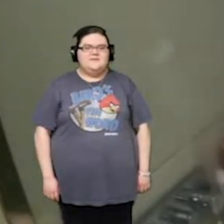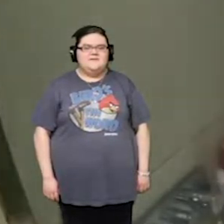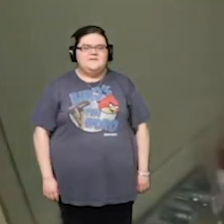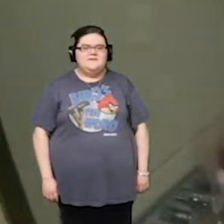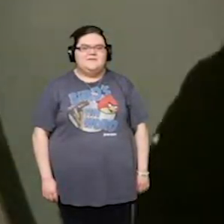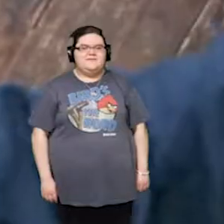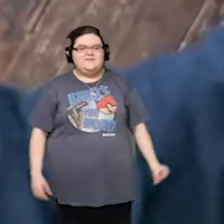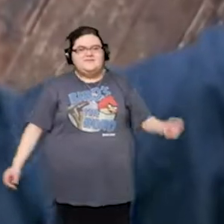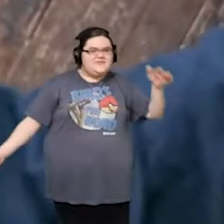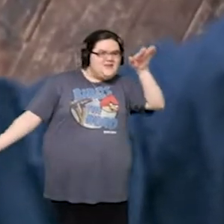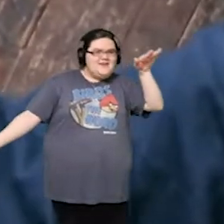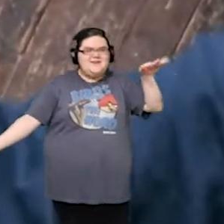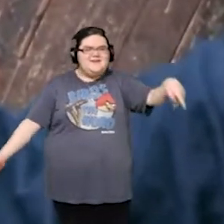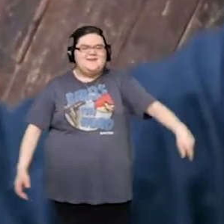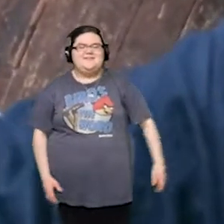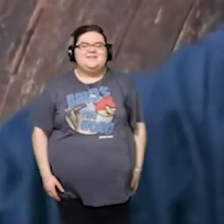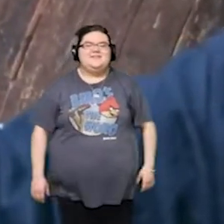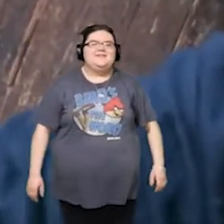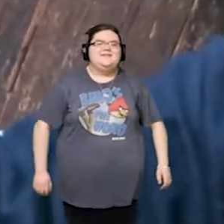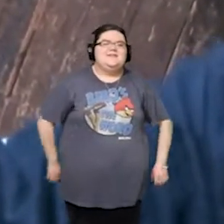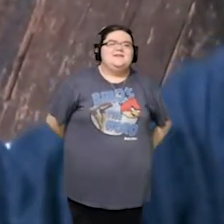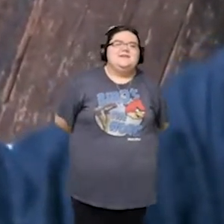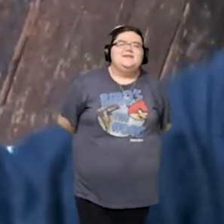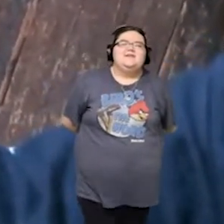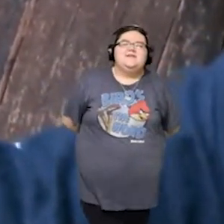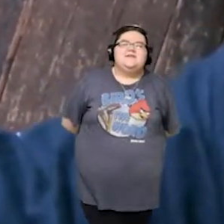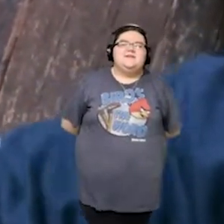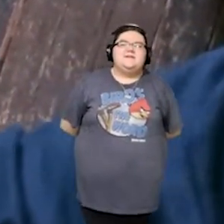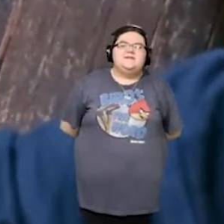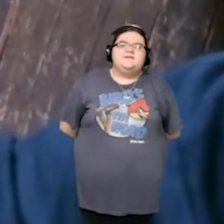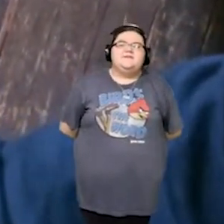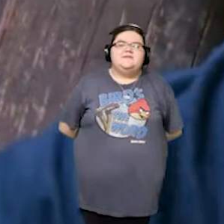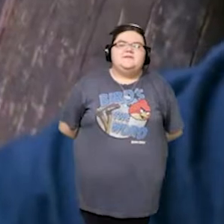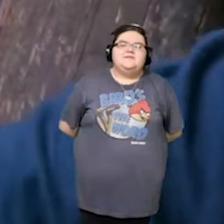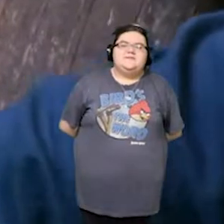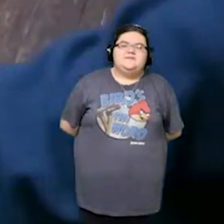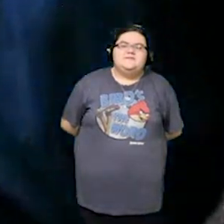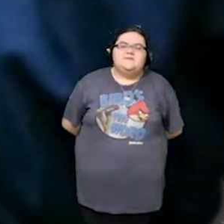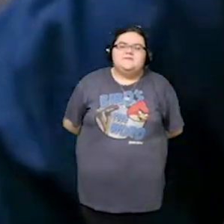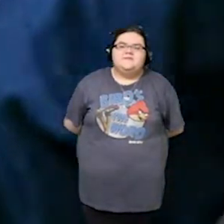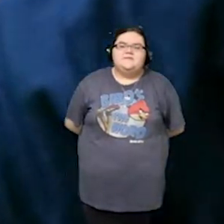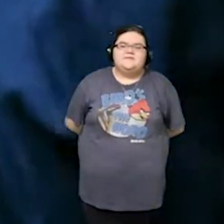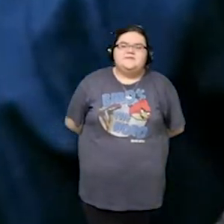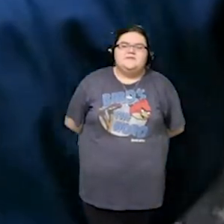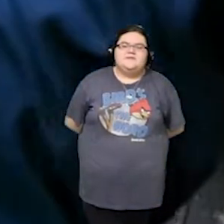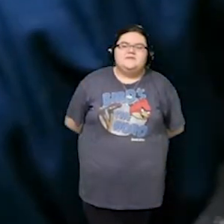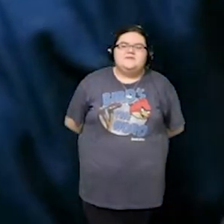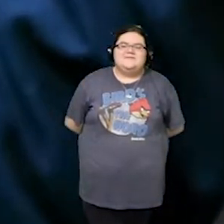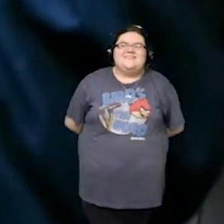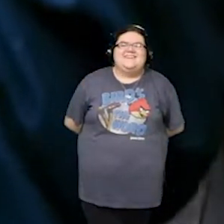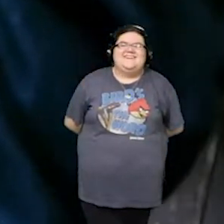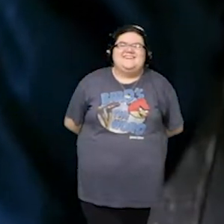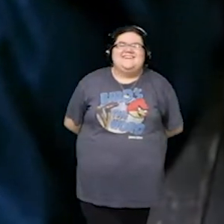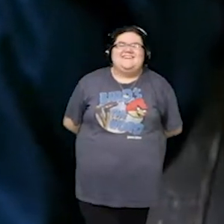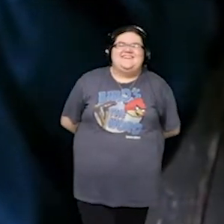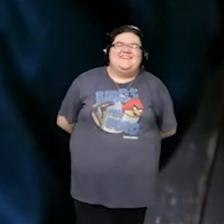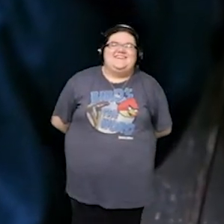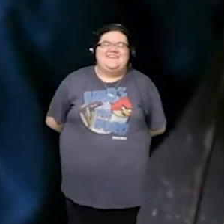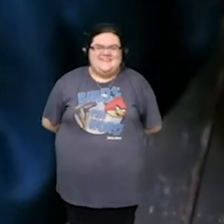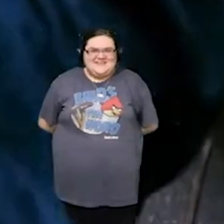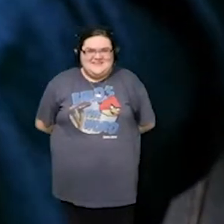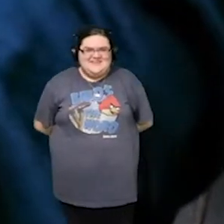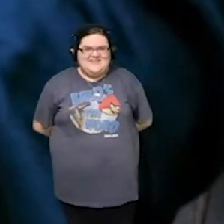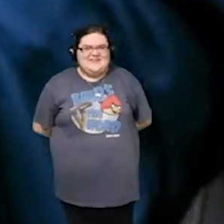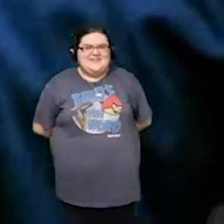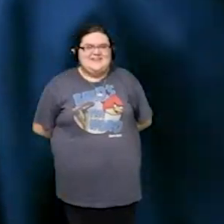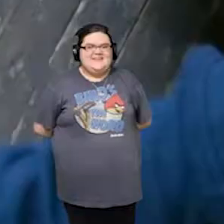what you're seeing in my hair. And then cloud control. This is like a beard oil. I bought this for Nep because I know he's got a beard, and anyone else who has a